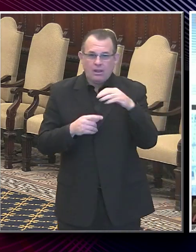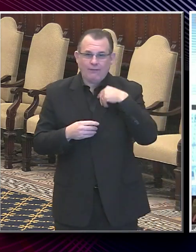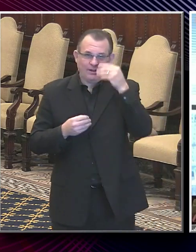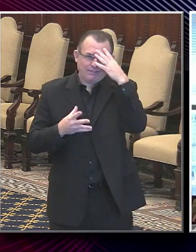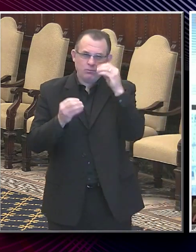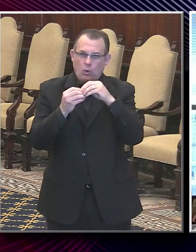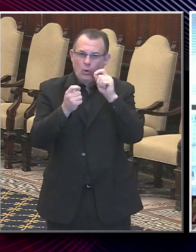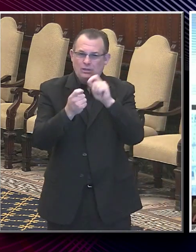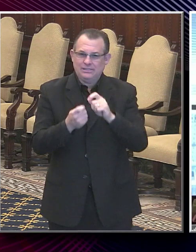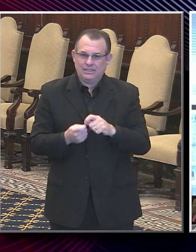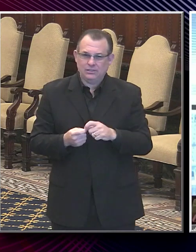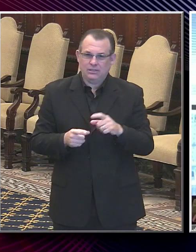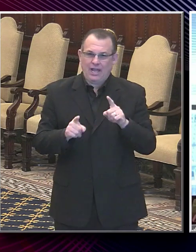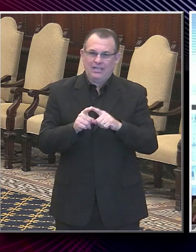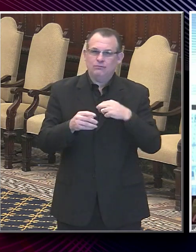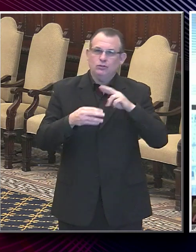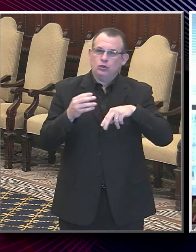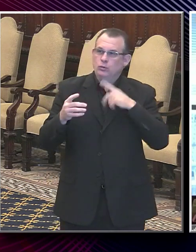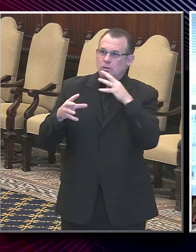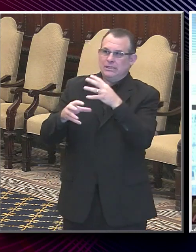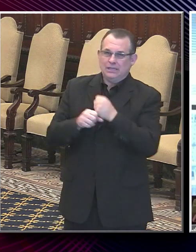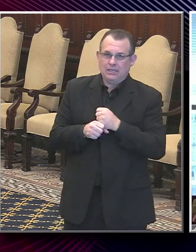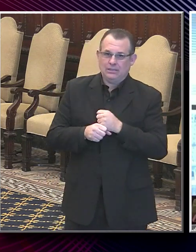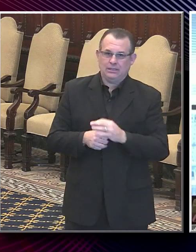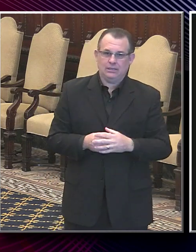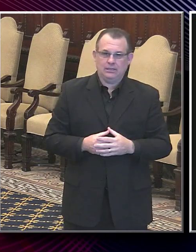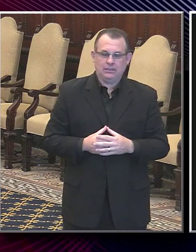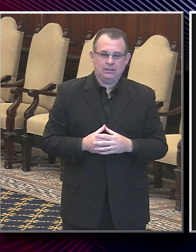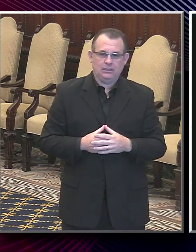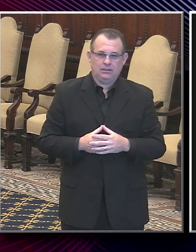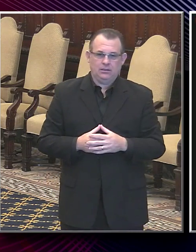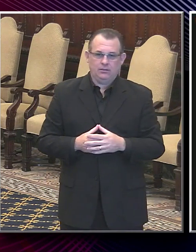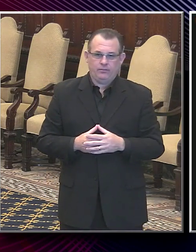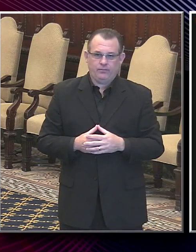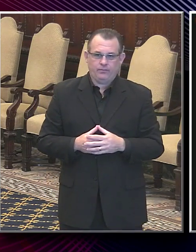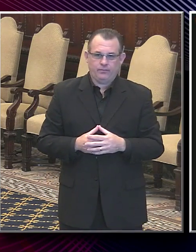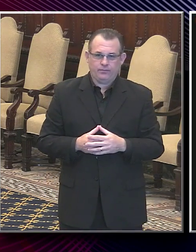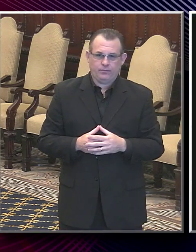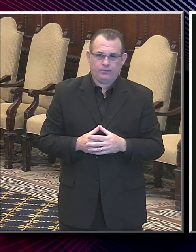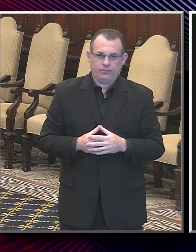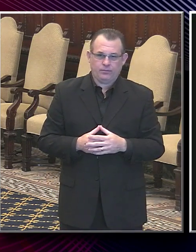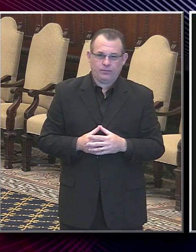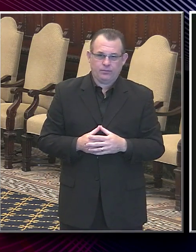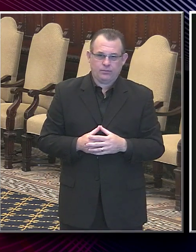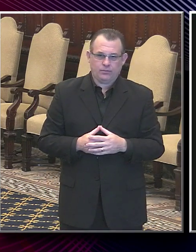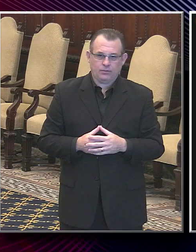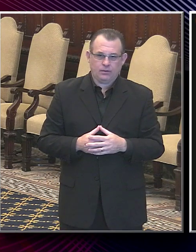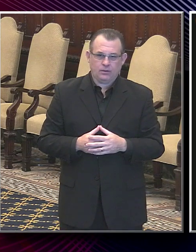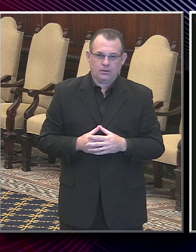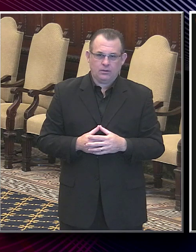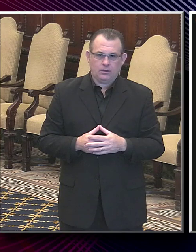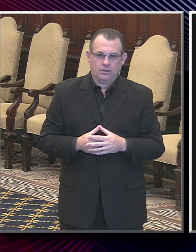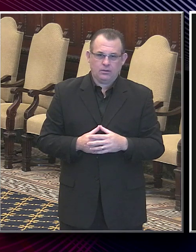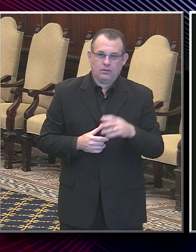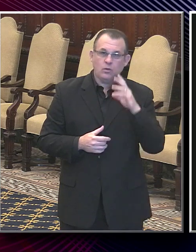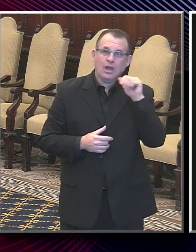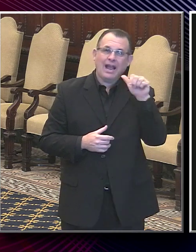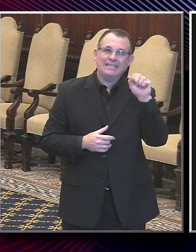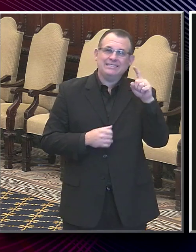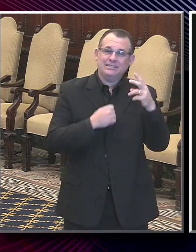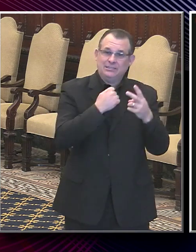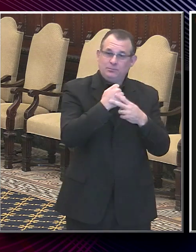those precautions when we release all the test results. Okay, so is the ASD being reserved for any special type